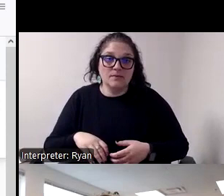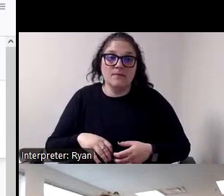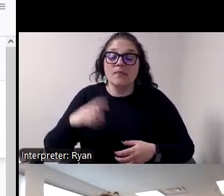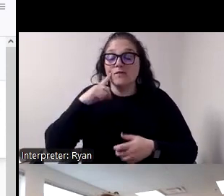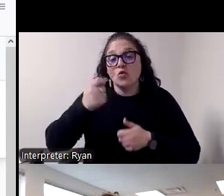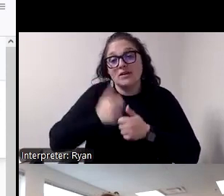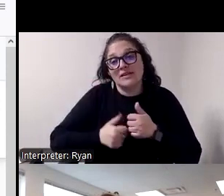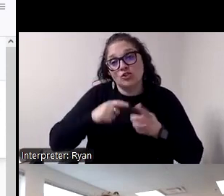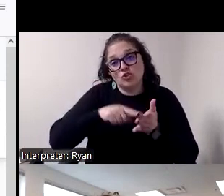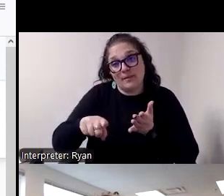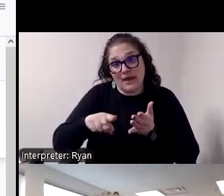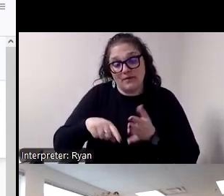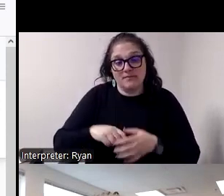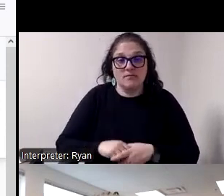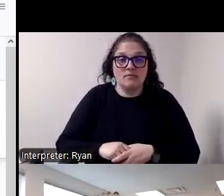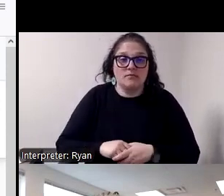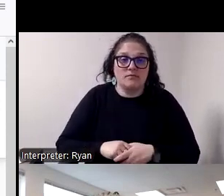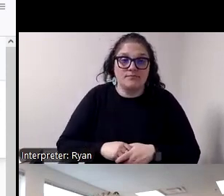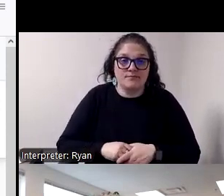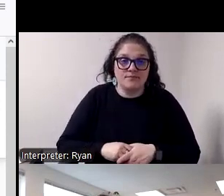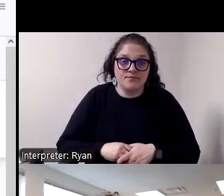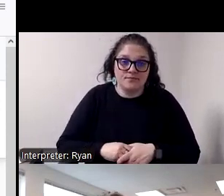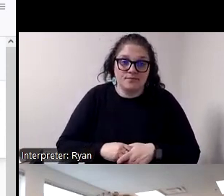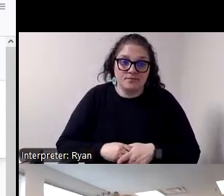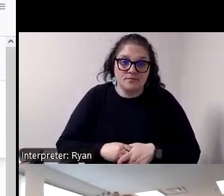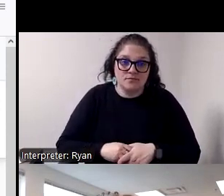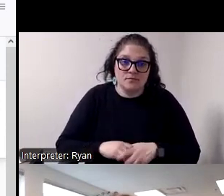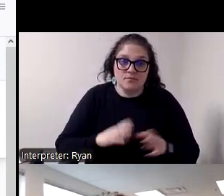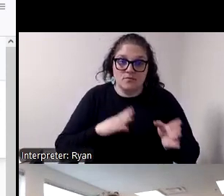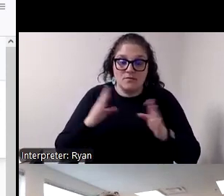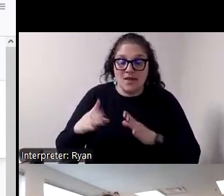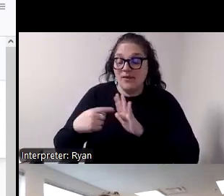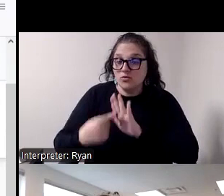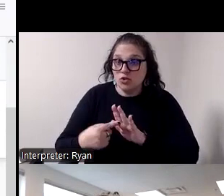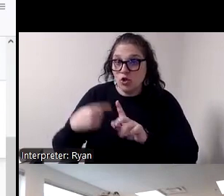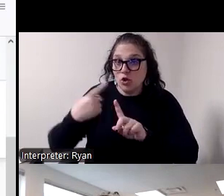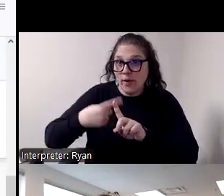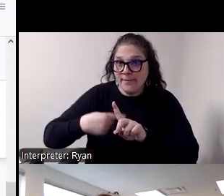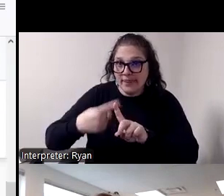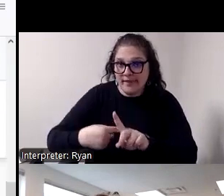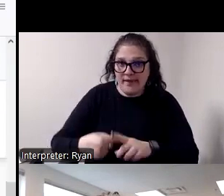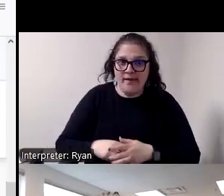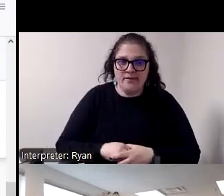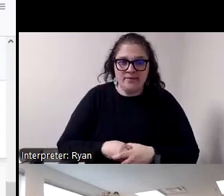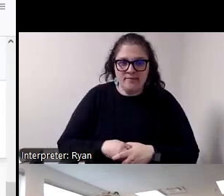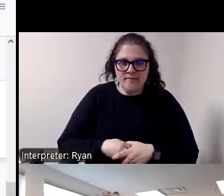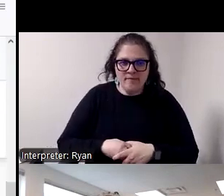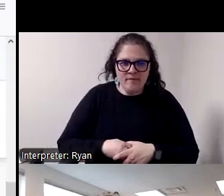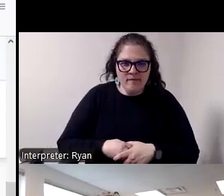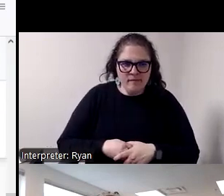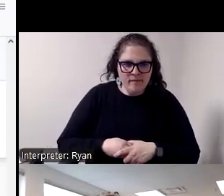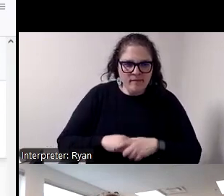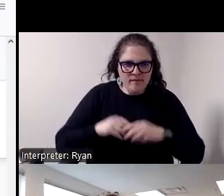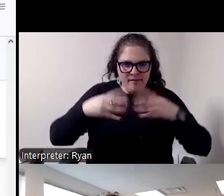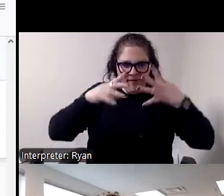period. And this tab is going to show you your monthly accrued leave. Now, down